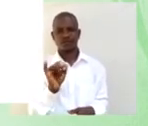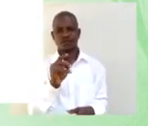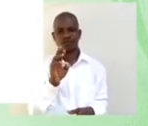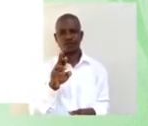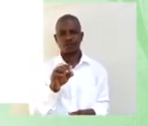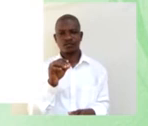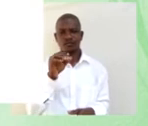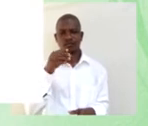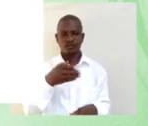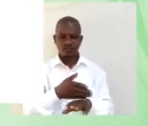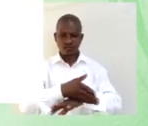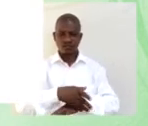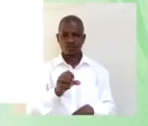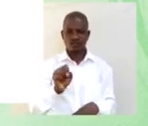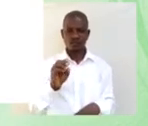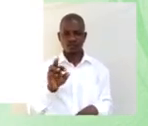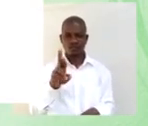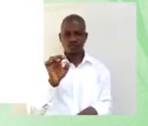R-O-A-R, and saw,